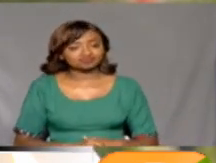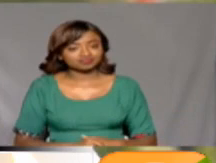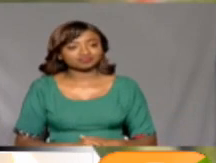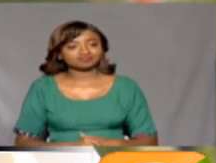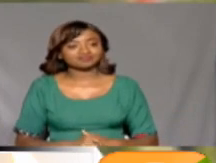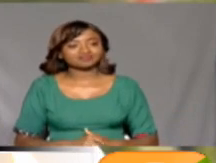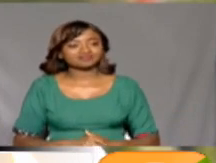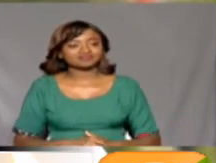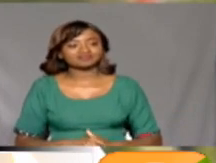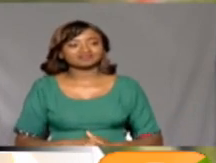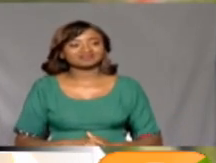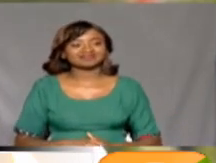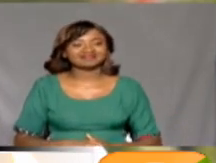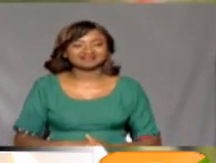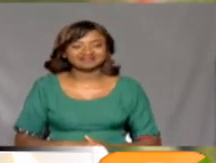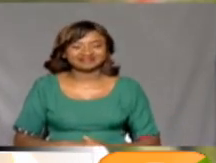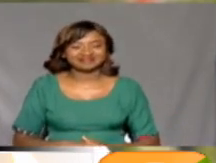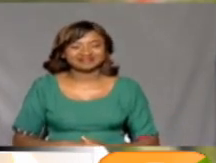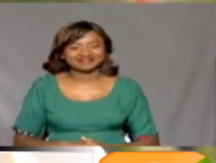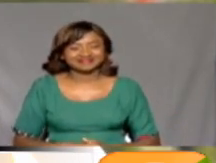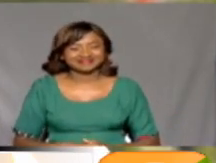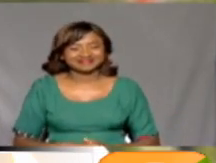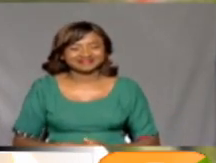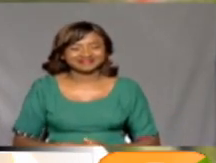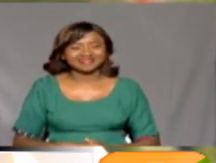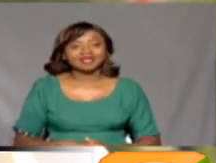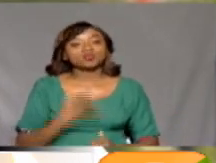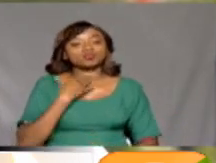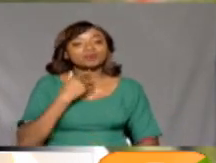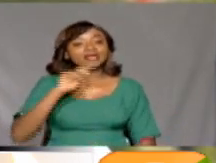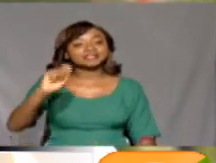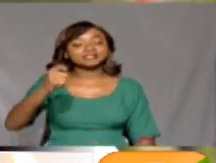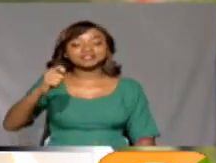to the building to this place.